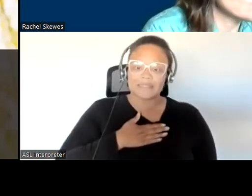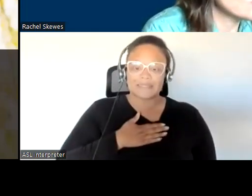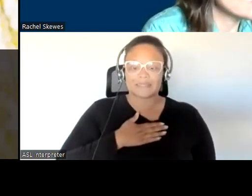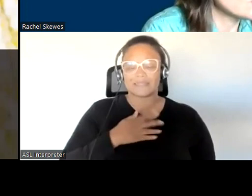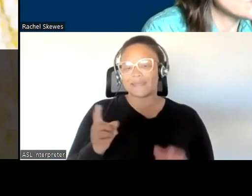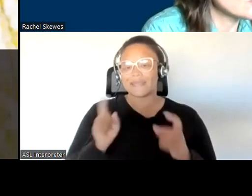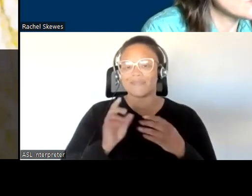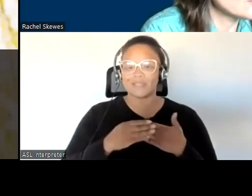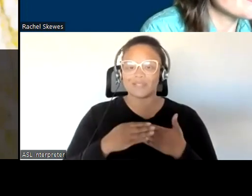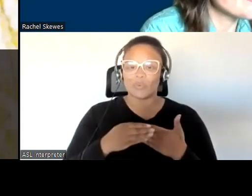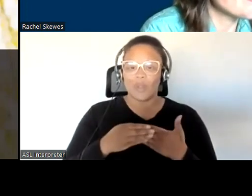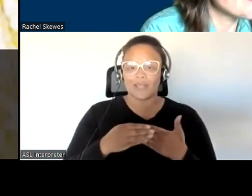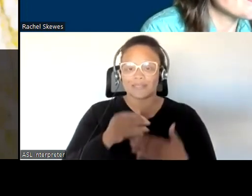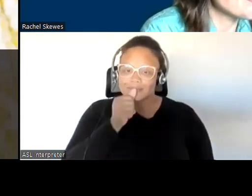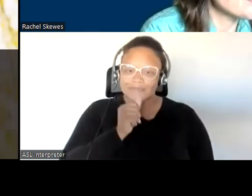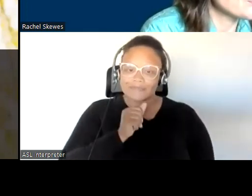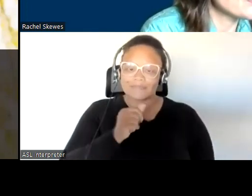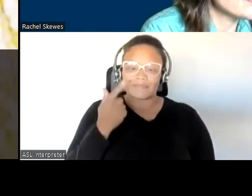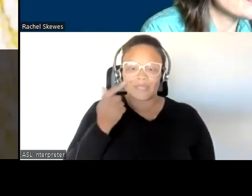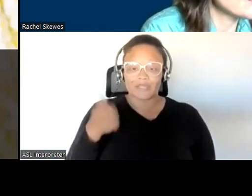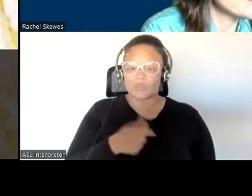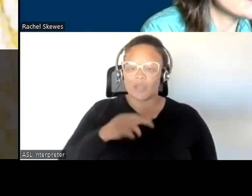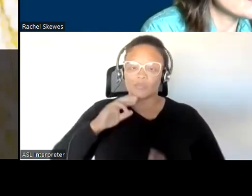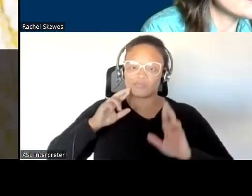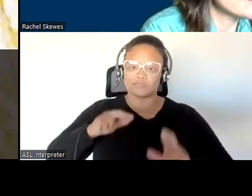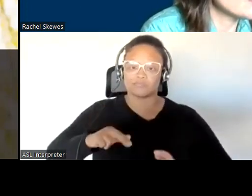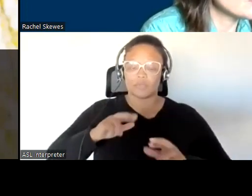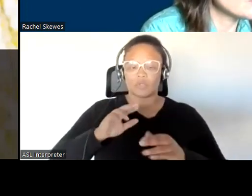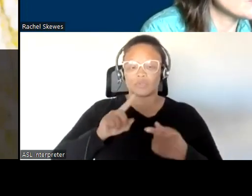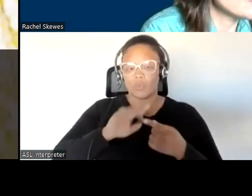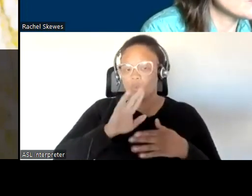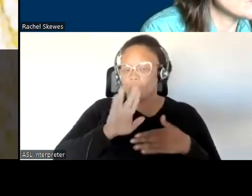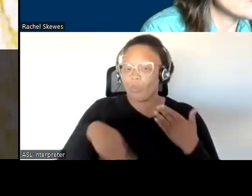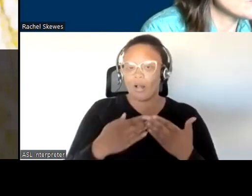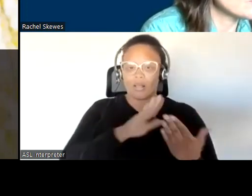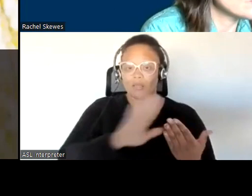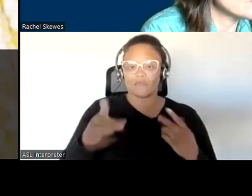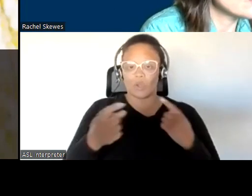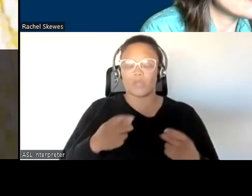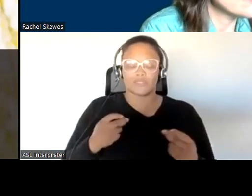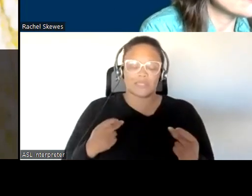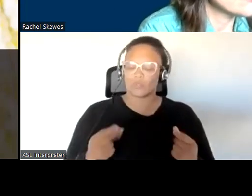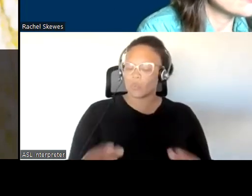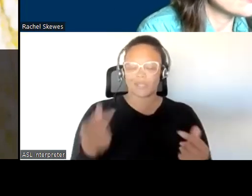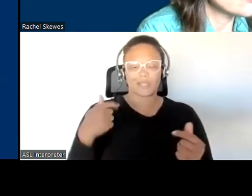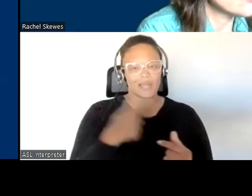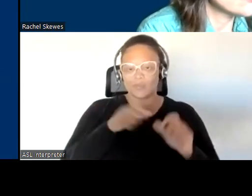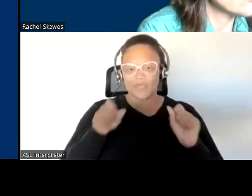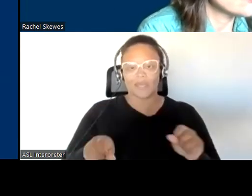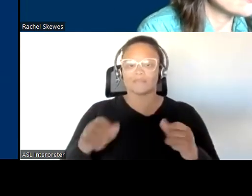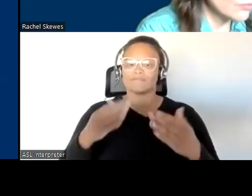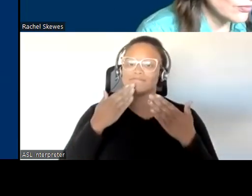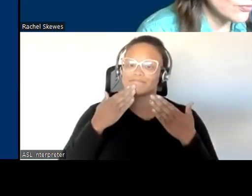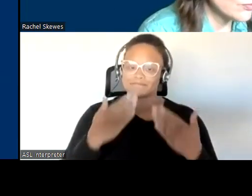us because we are responding to those questions as quickly as we can. So thank you for that.